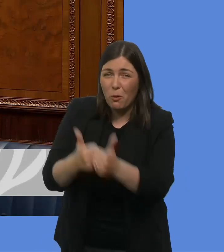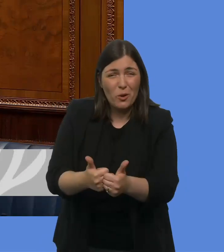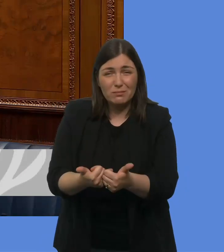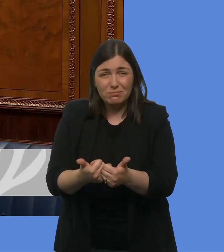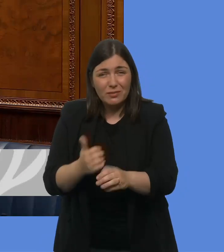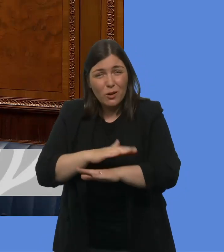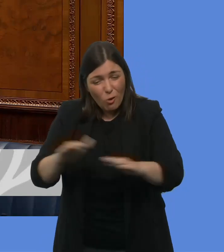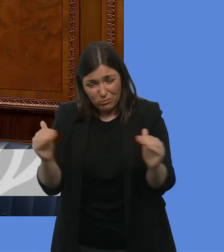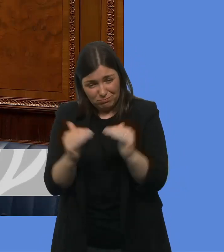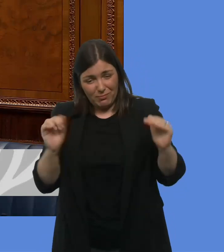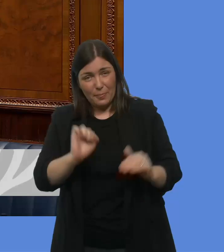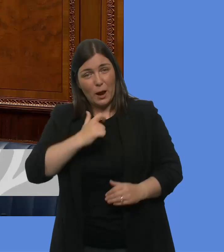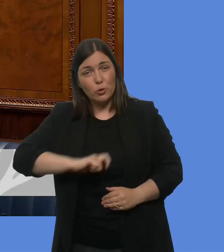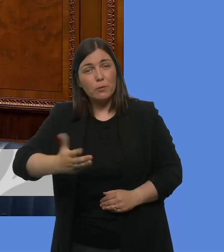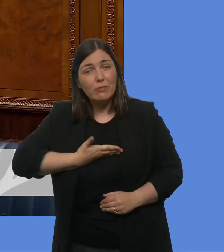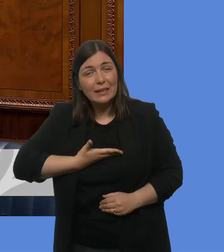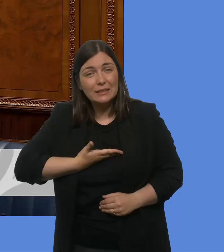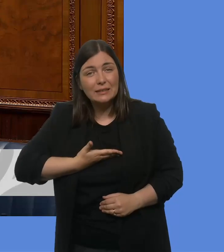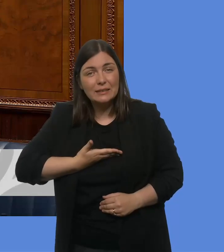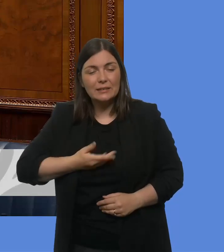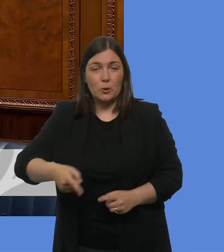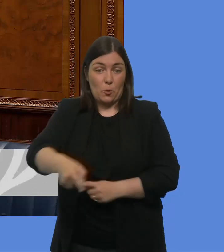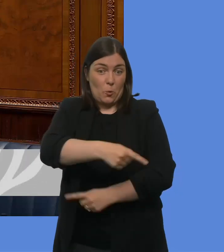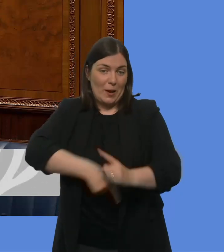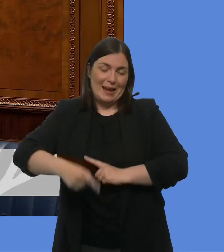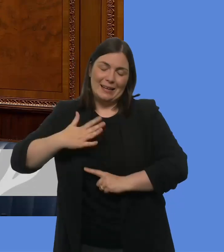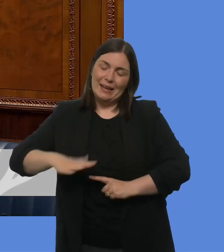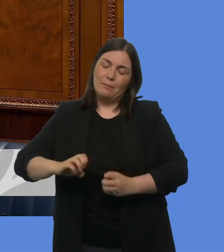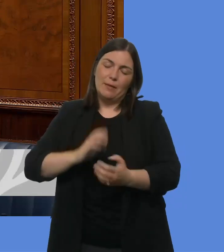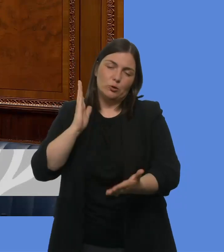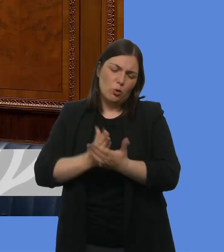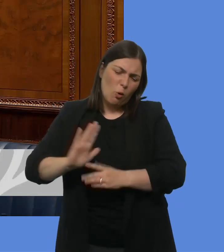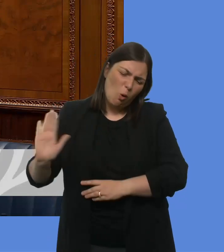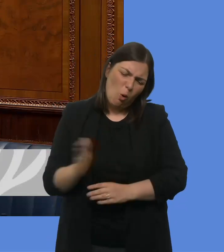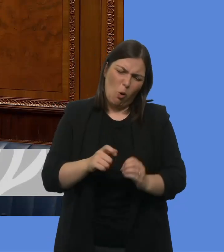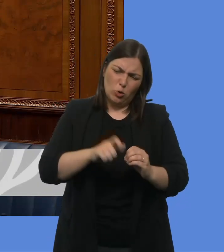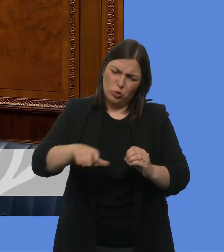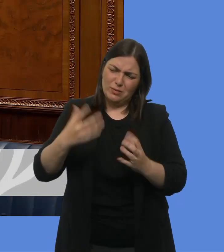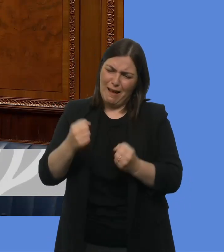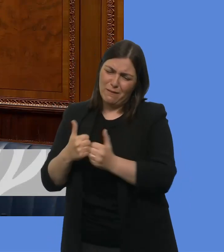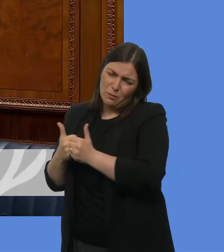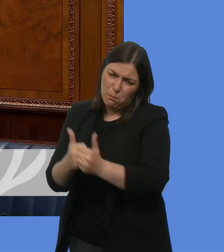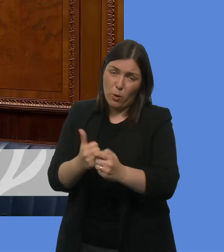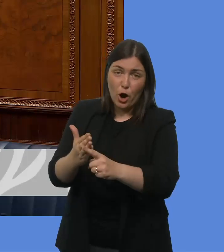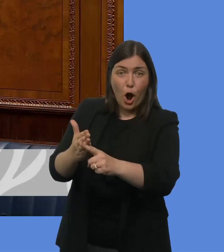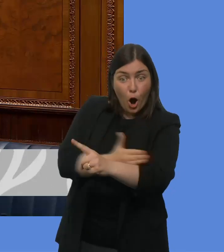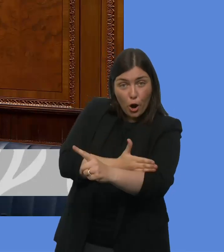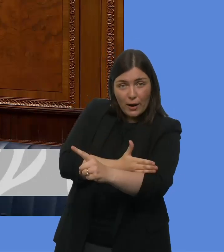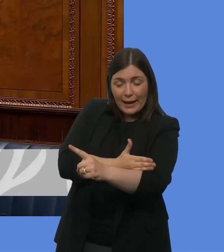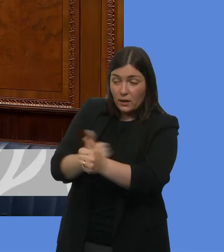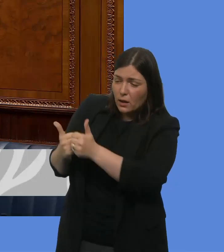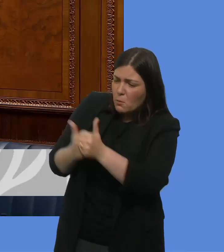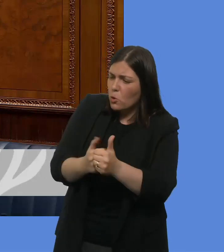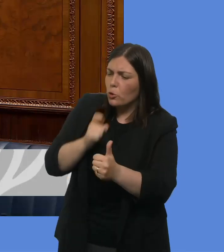ensuring that deaf learners are supported from the earliest stages of their education by qualified professional teachers of the deaf,